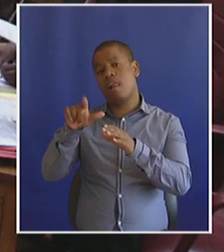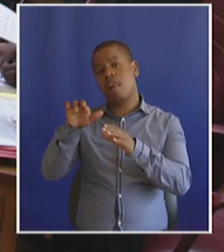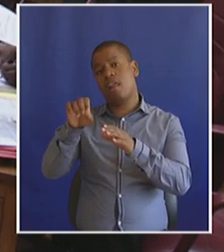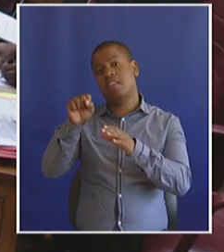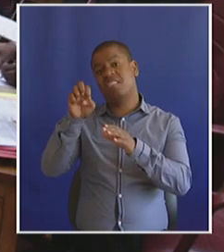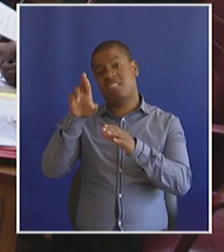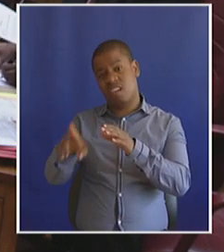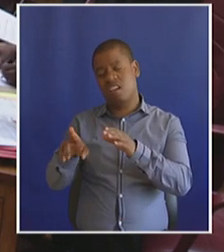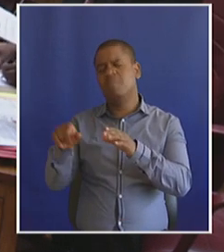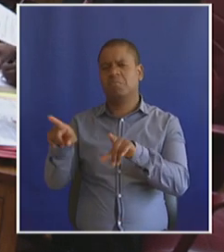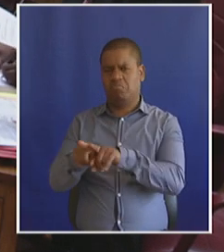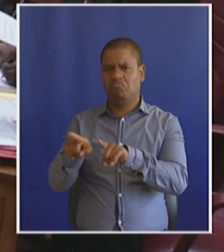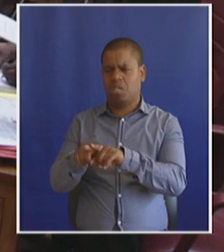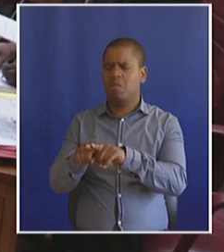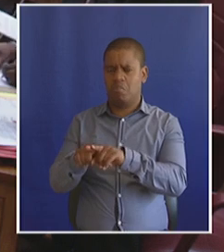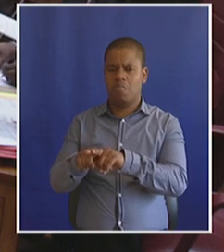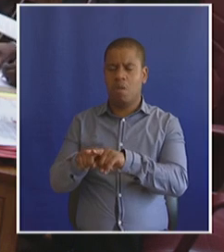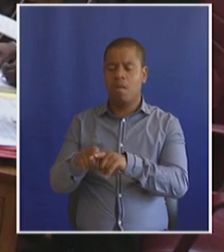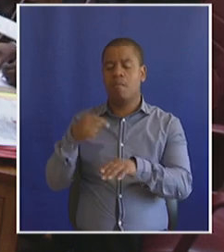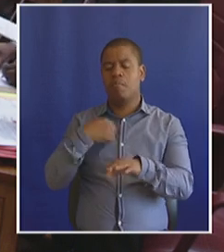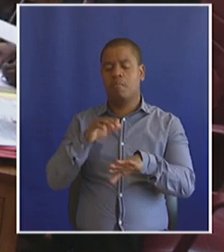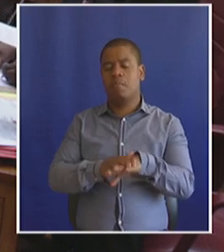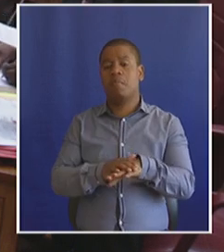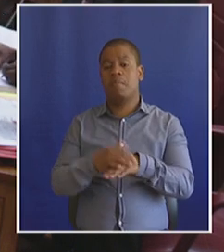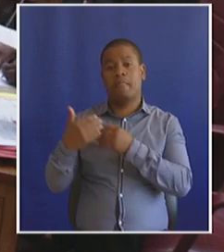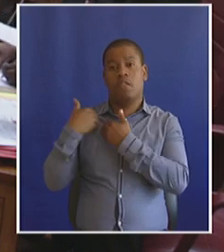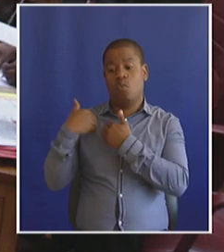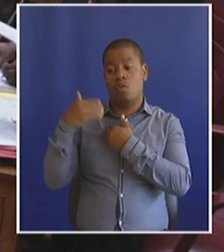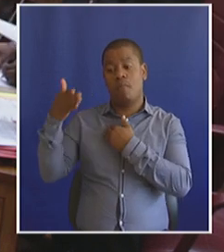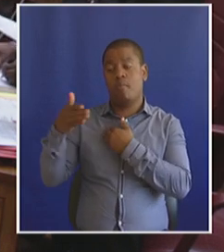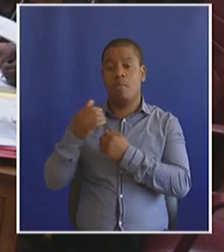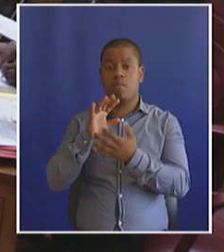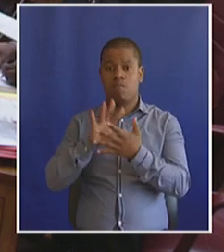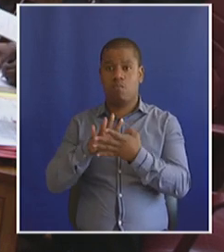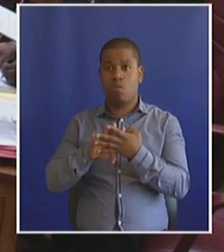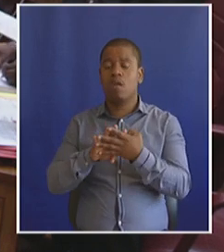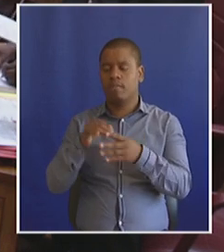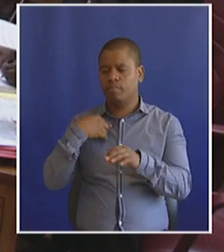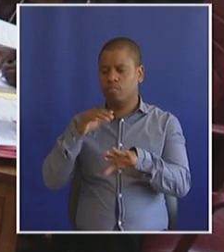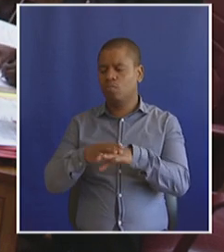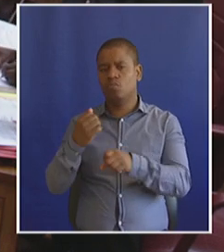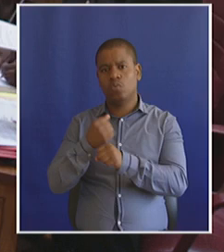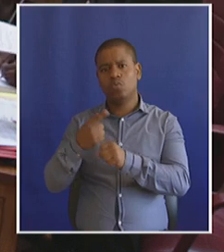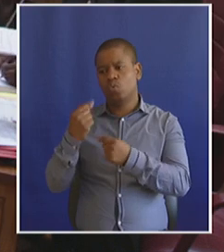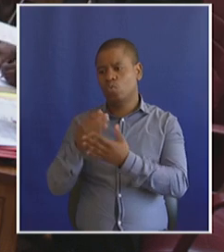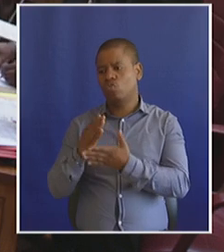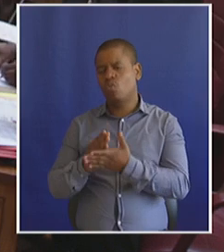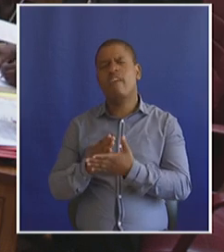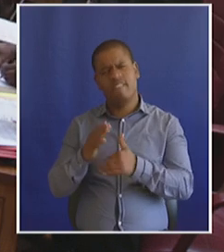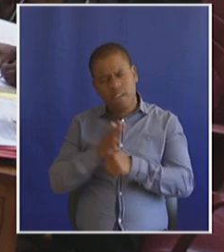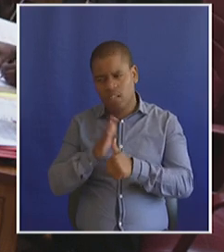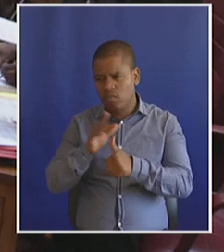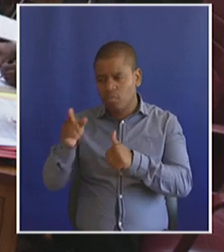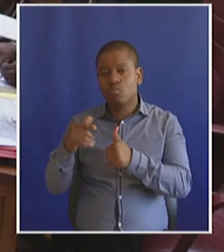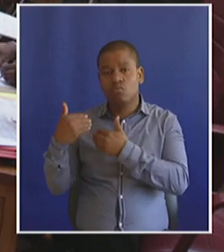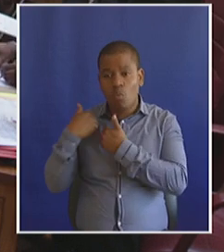curbing and preventing the smuggling of goods into prison, what I was reading was that the department has always recognized that the first layer of security is